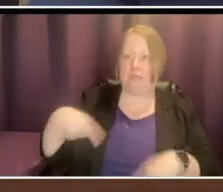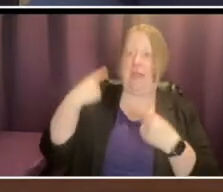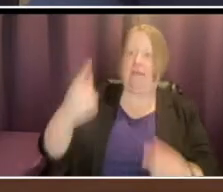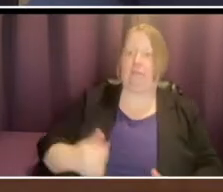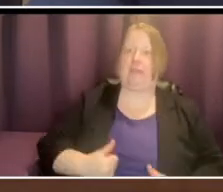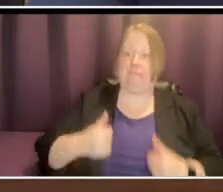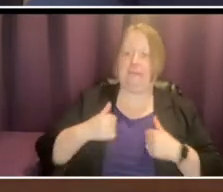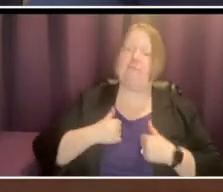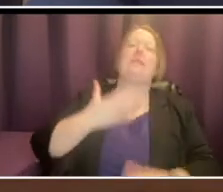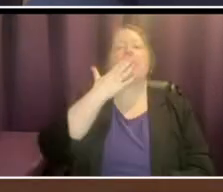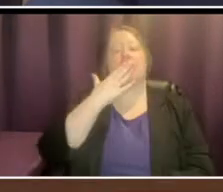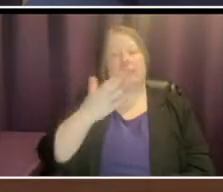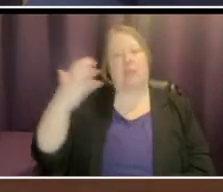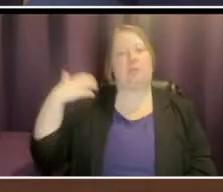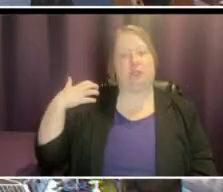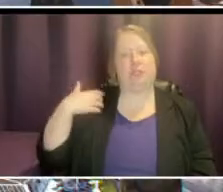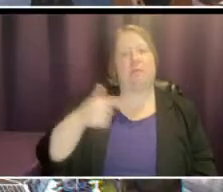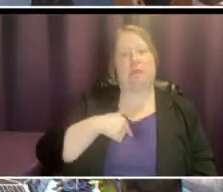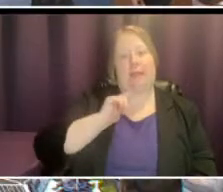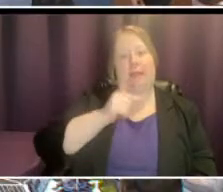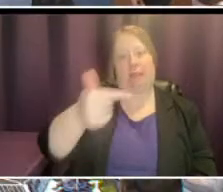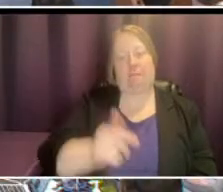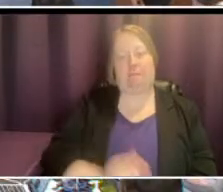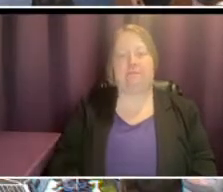you, Mr. Chairman. I yield back.